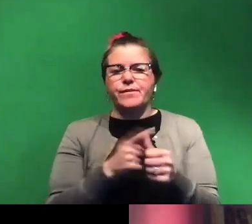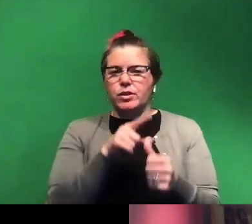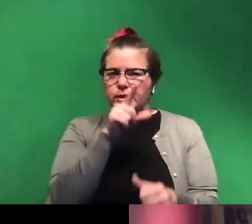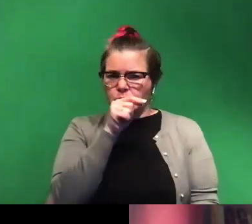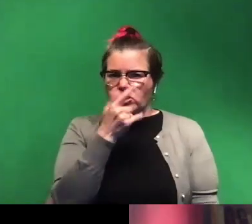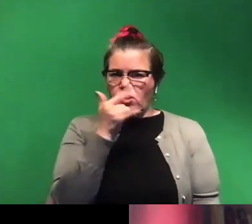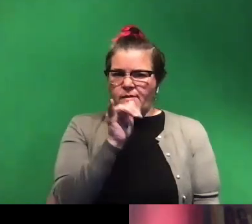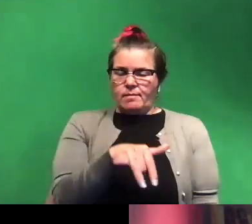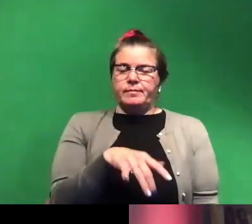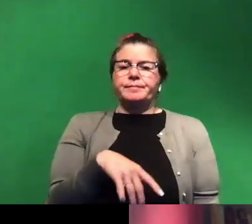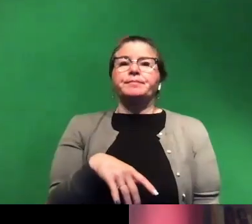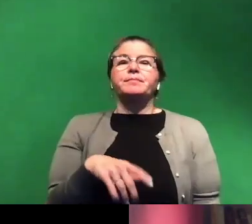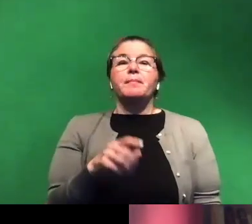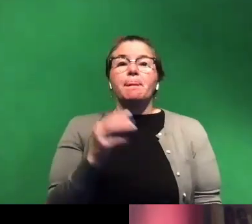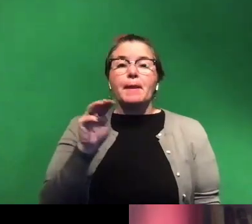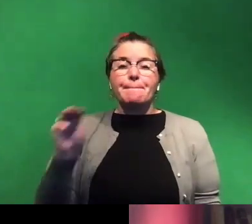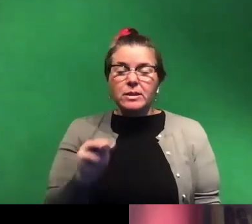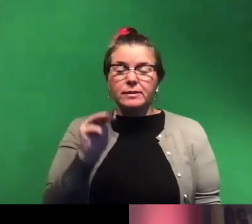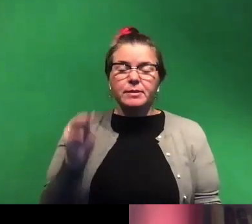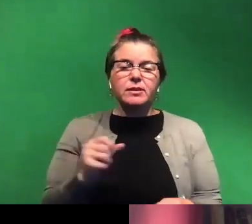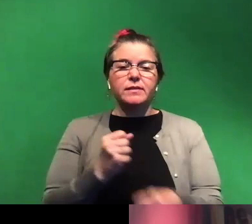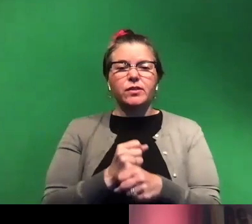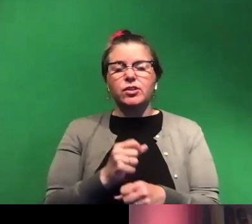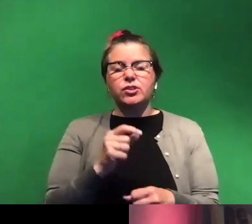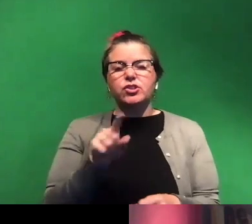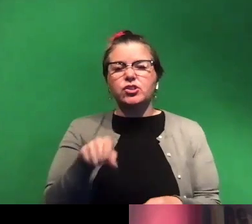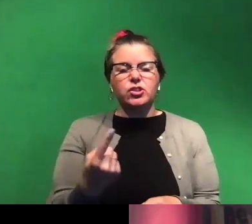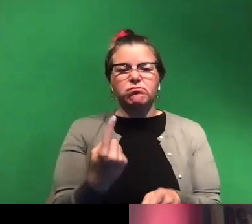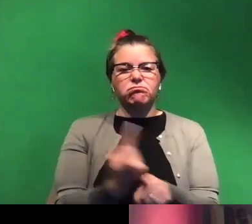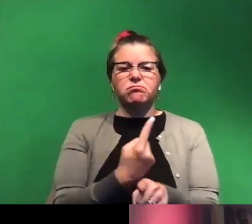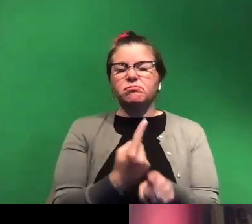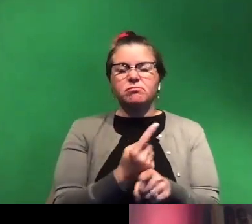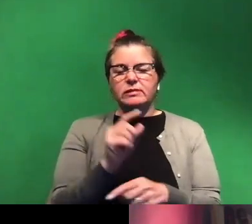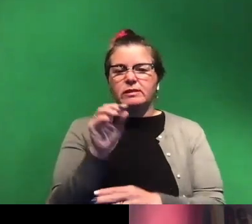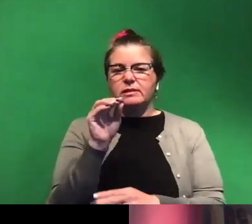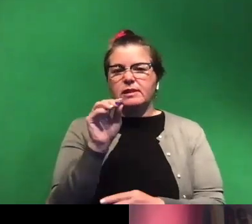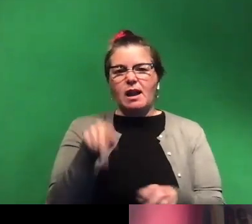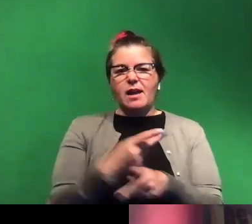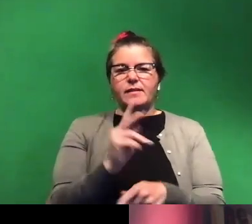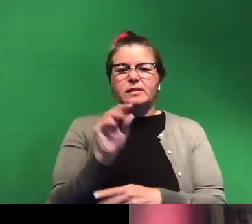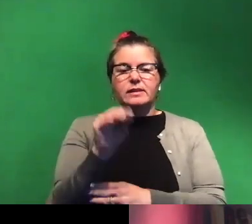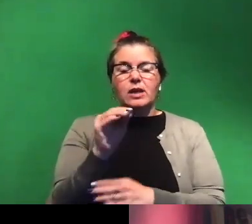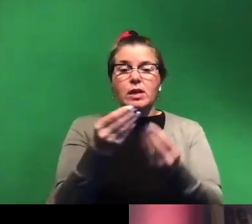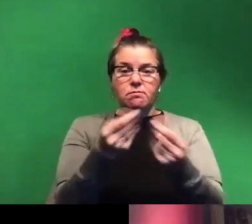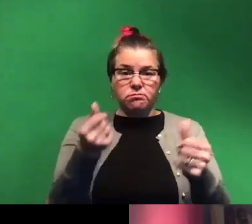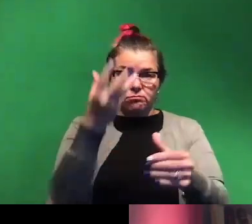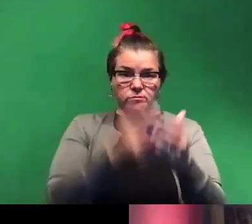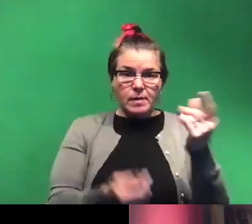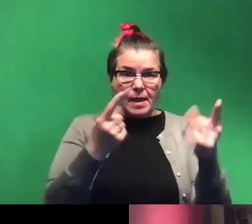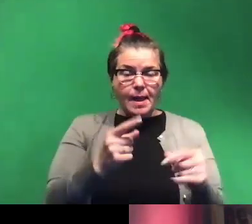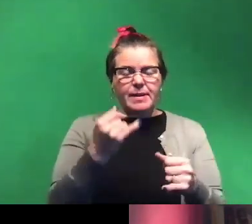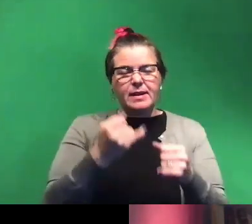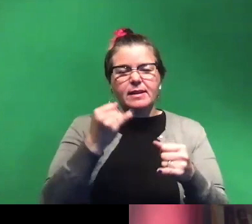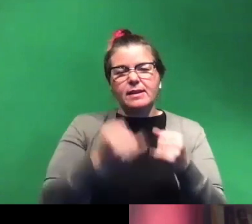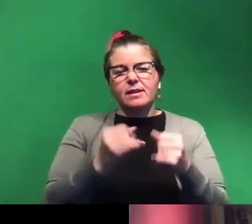like. And for millions of years, they were just another kind of dinosaur. But when the extinction happened at the end of the Cretaceous